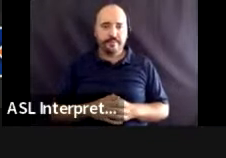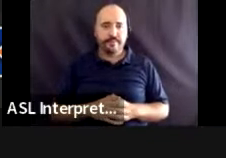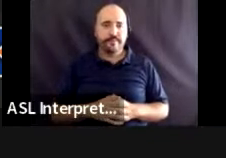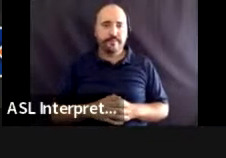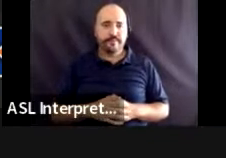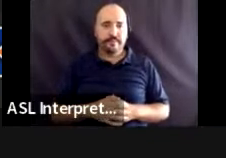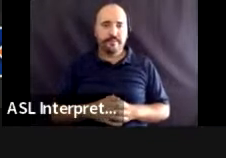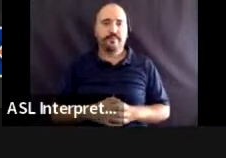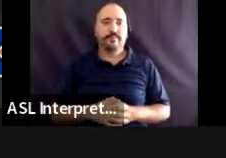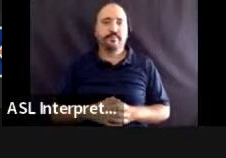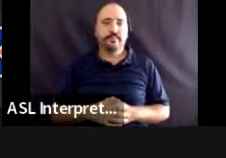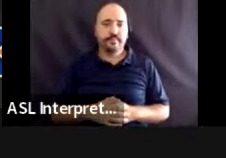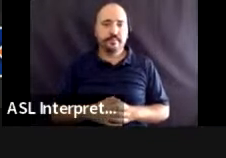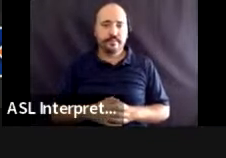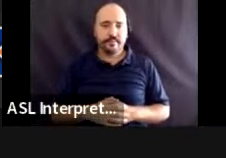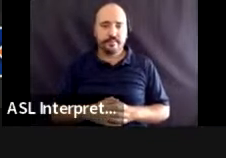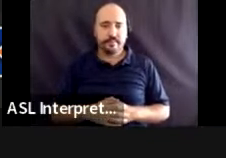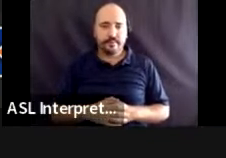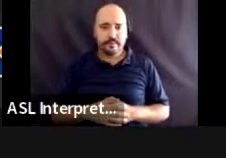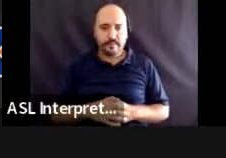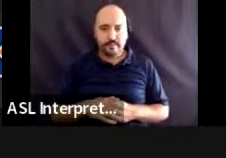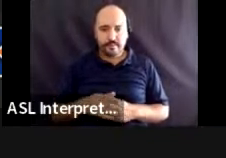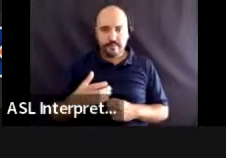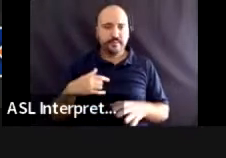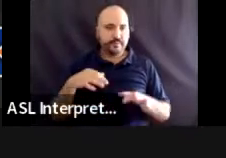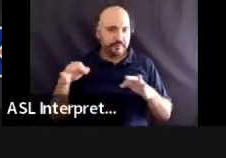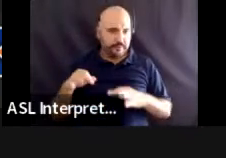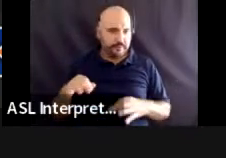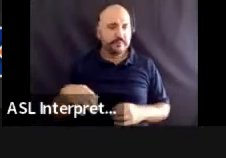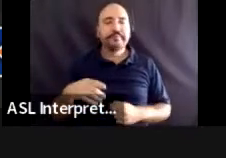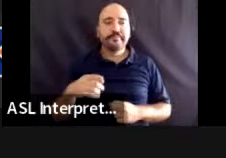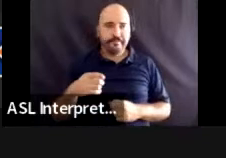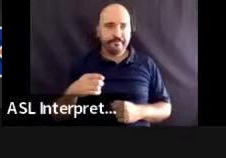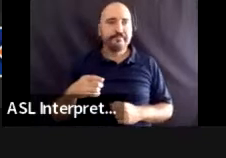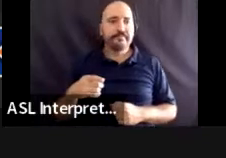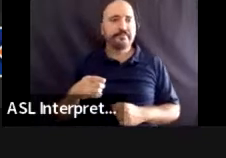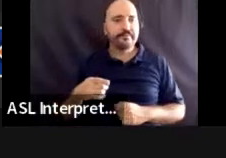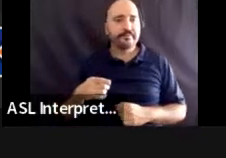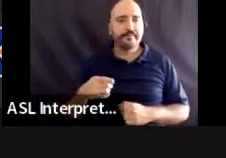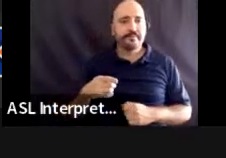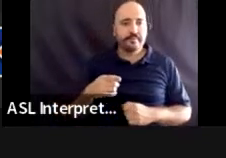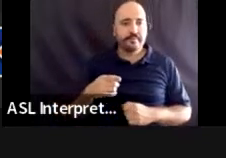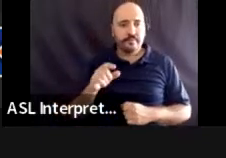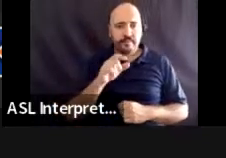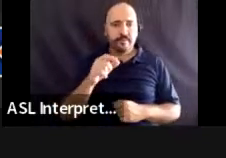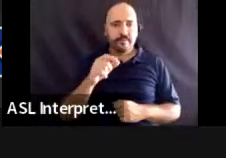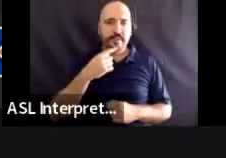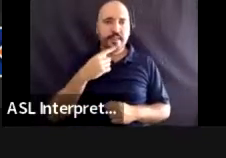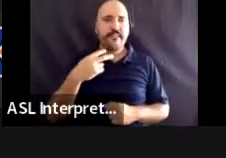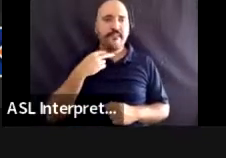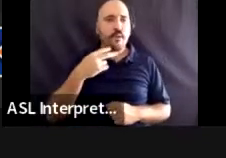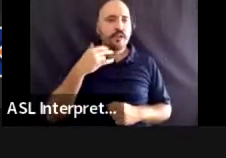Wally, anything there? Go for would it. you like me to? Okay, great. So voice phone number